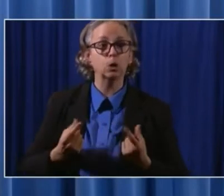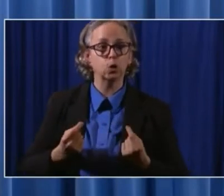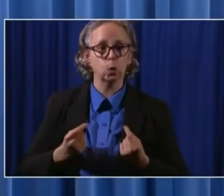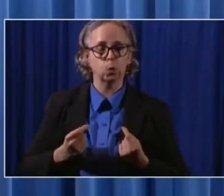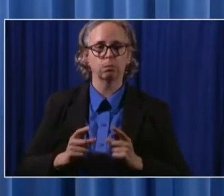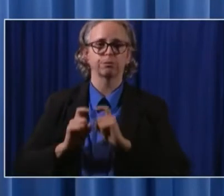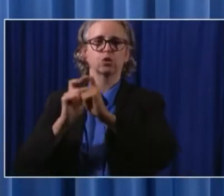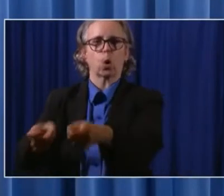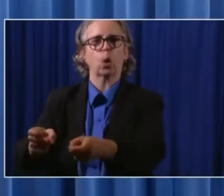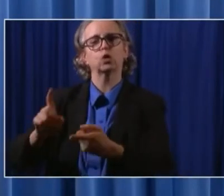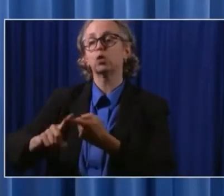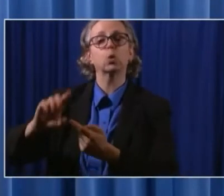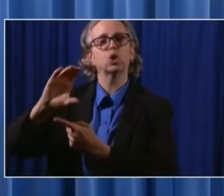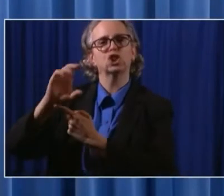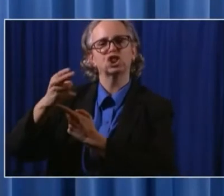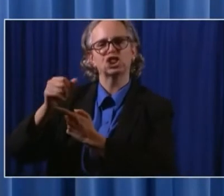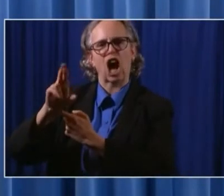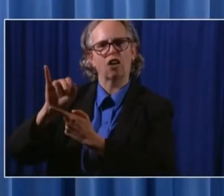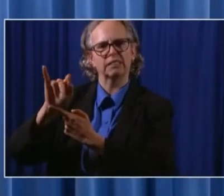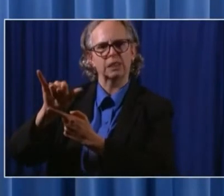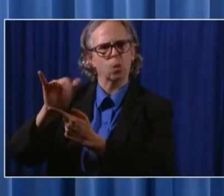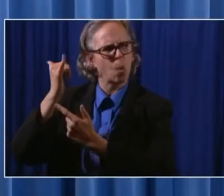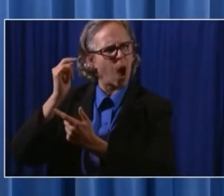from it, frankly. The charity should be,